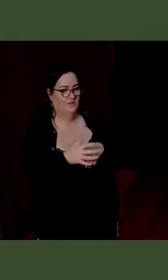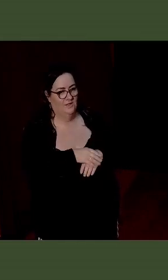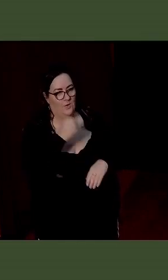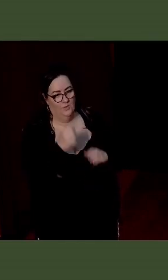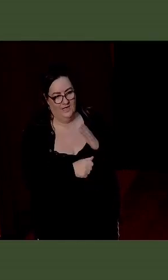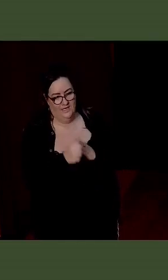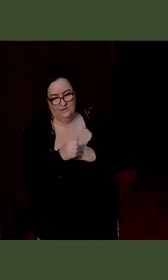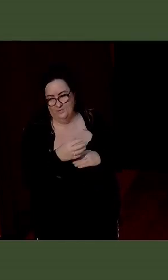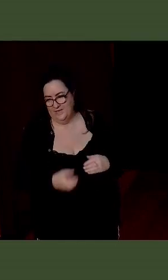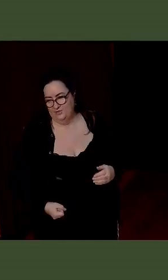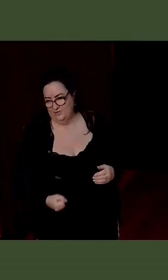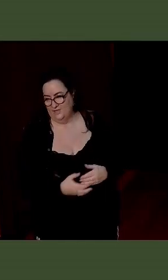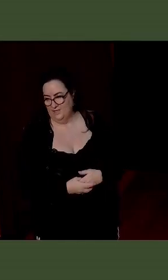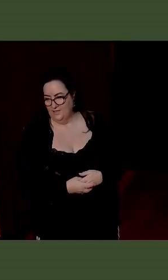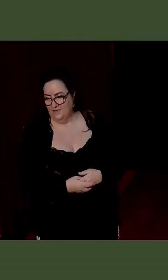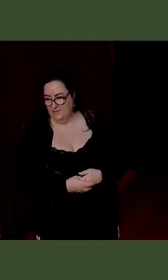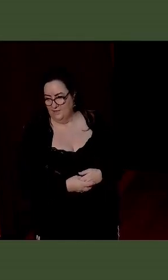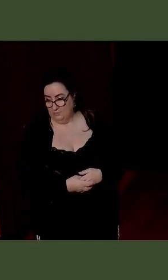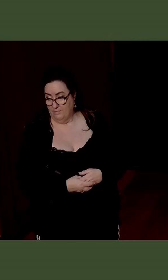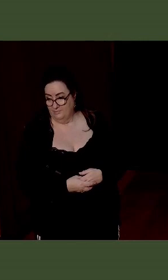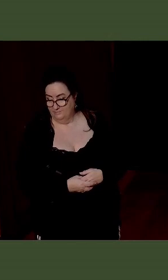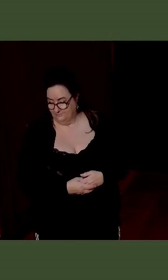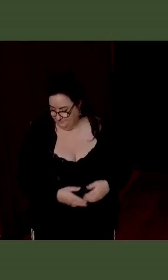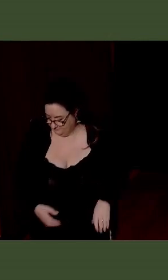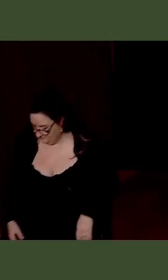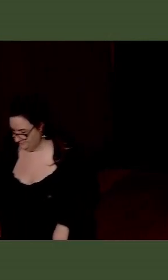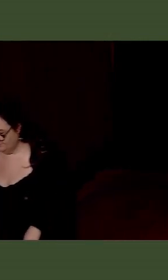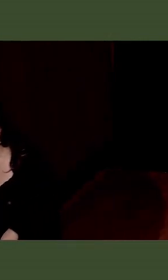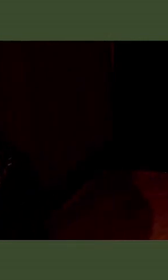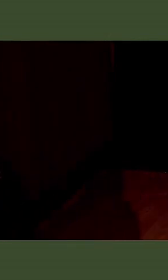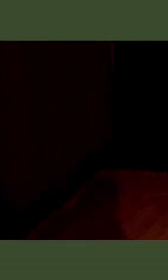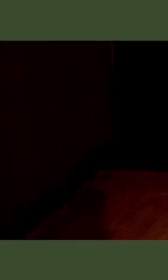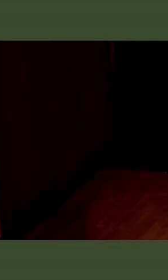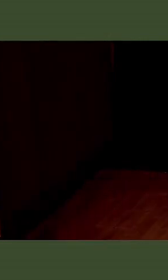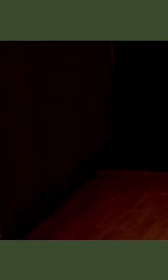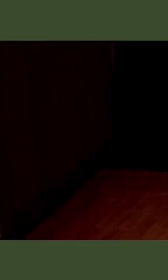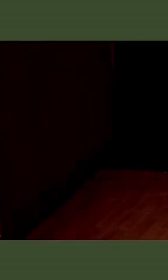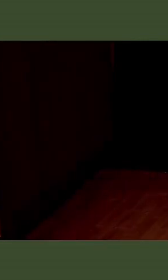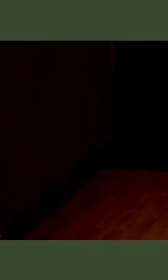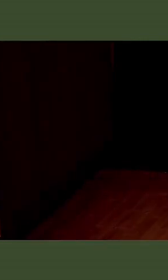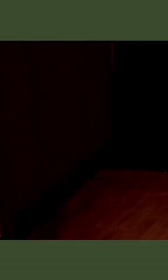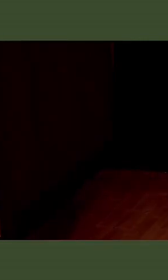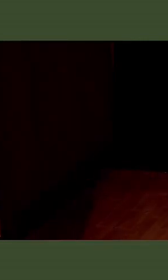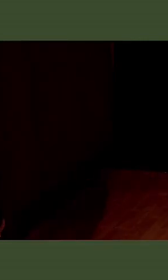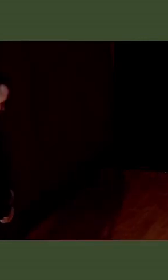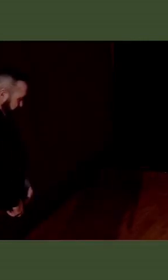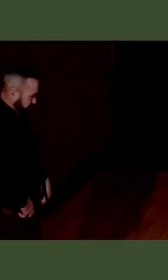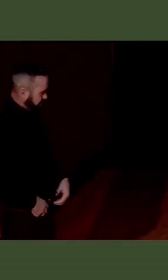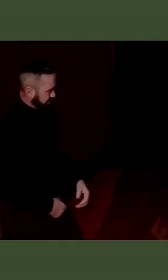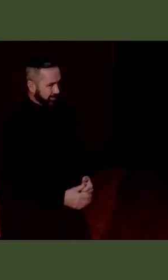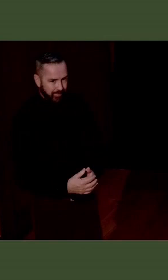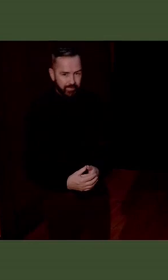Old age pensions were designed to give the elderly people a reasonable weekly payment that was not associated with the poor